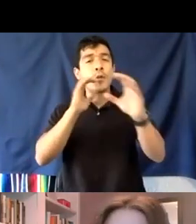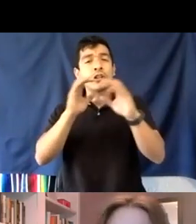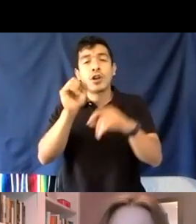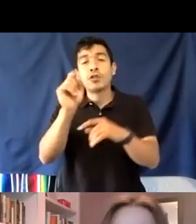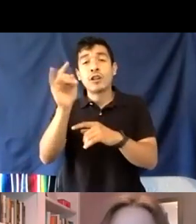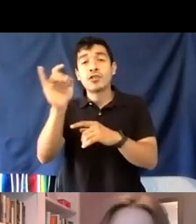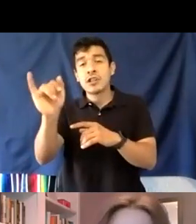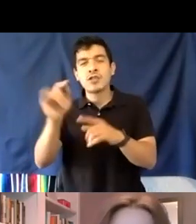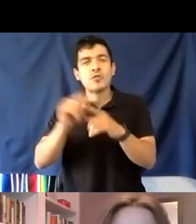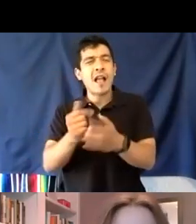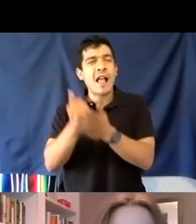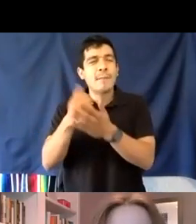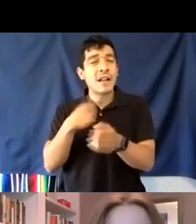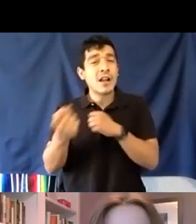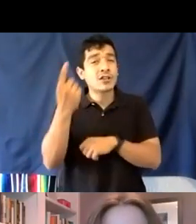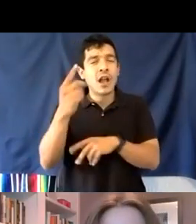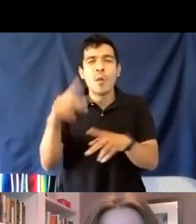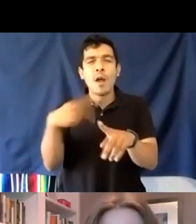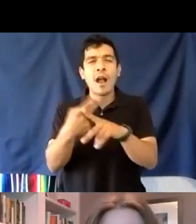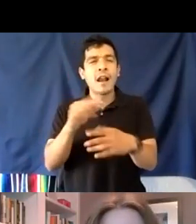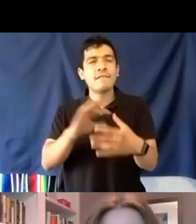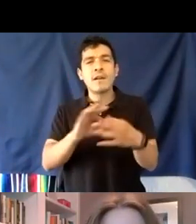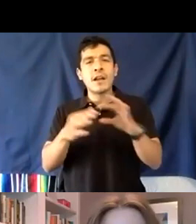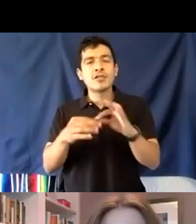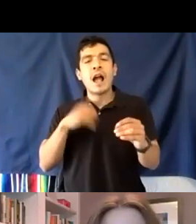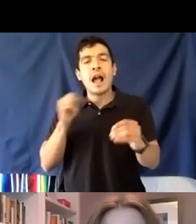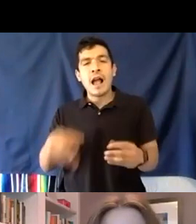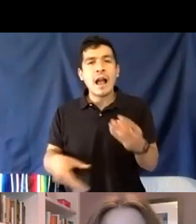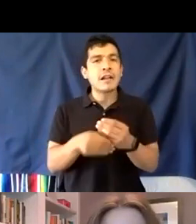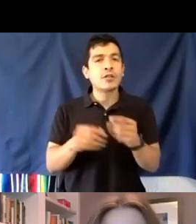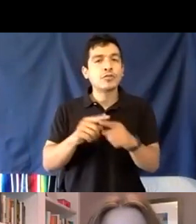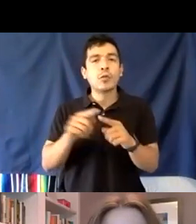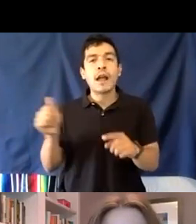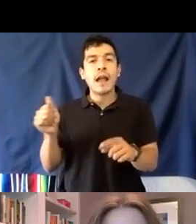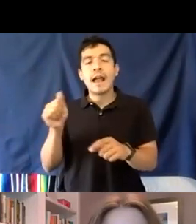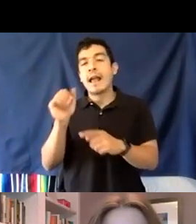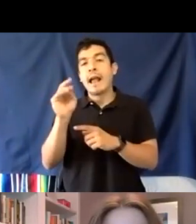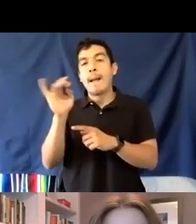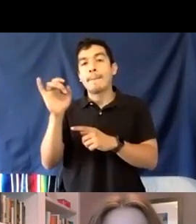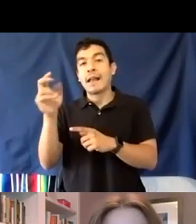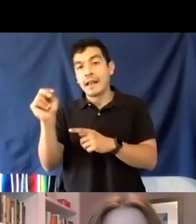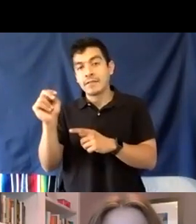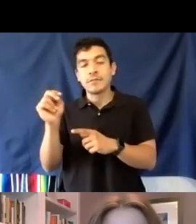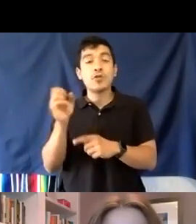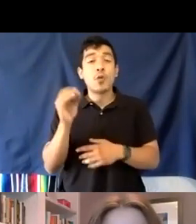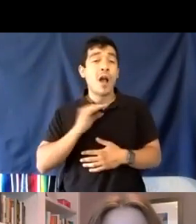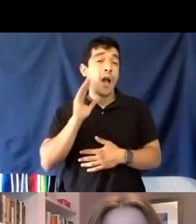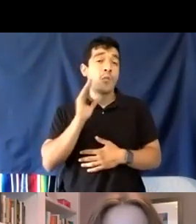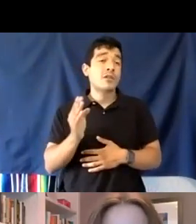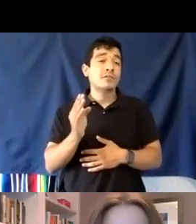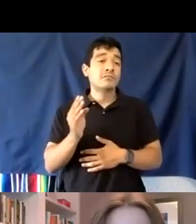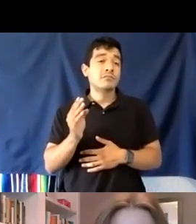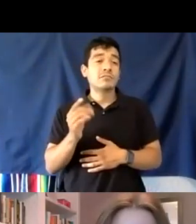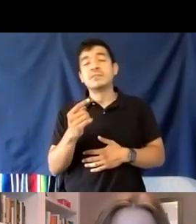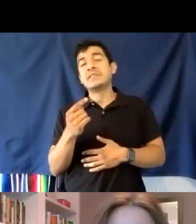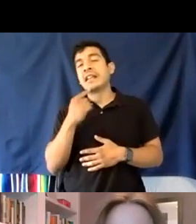understand what kind of messaging I might attach to a particular impact campaign. So I would say that was a lot of the